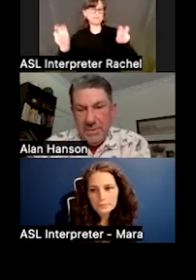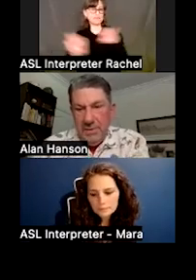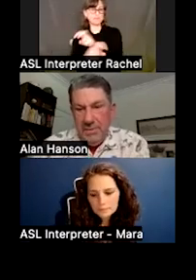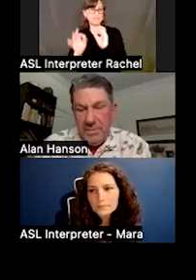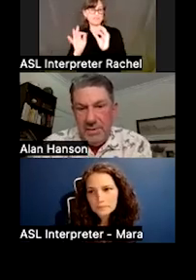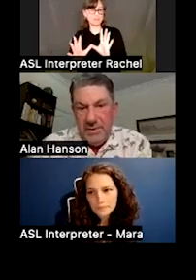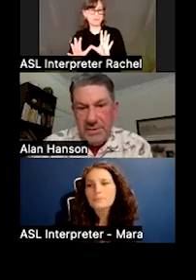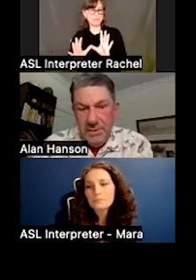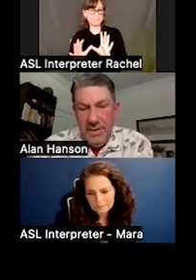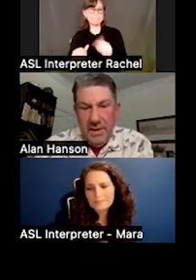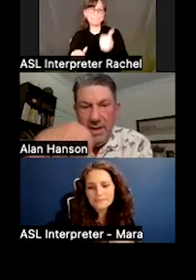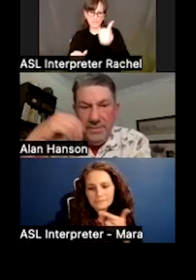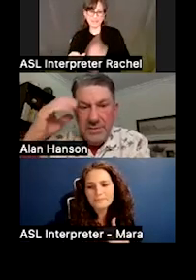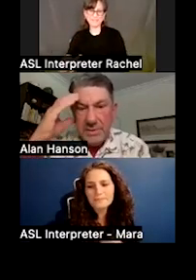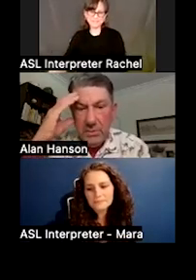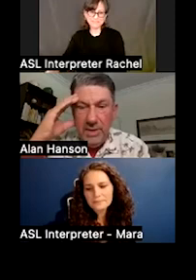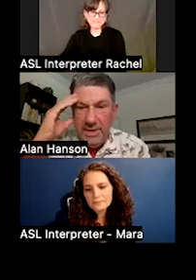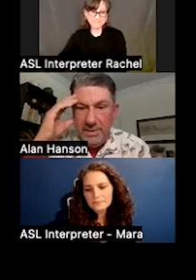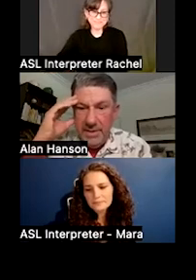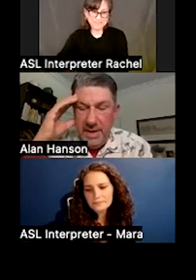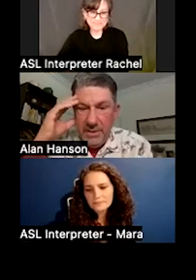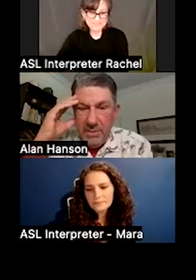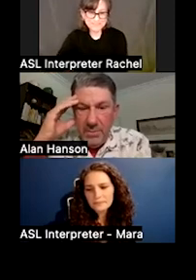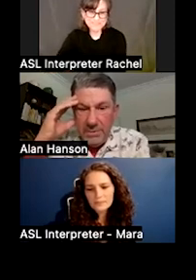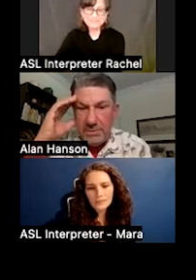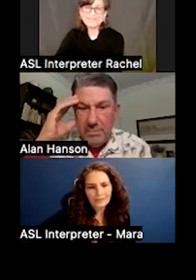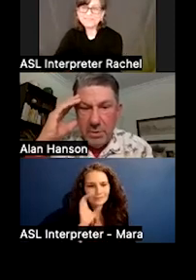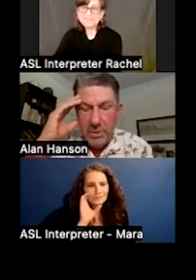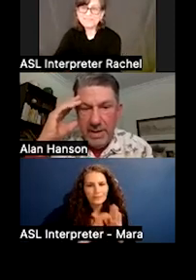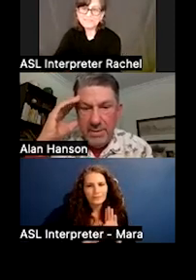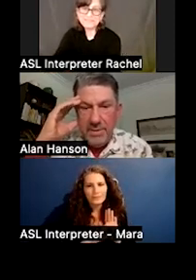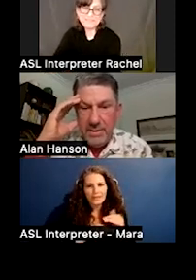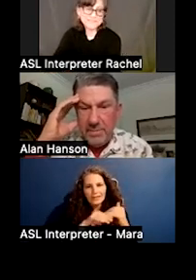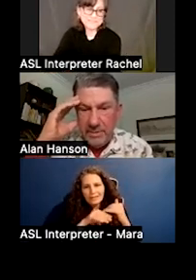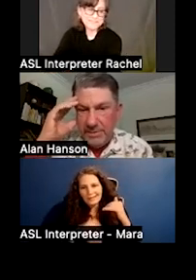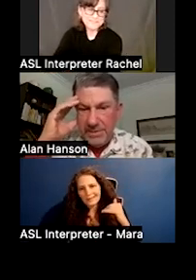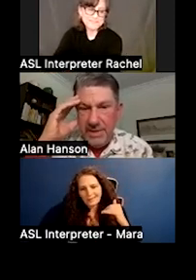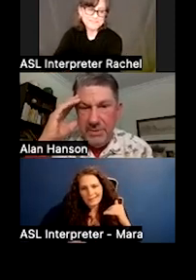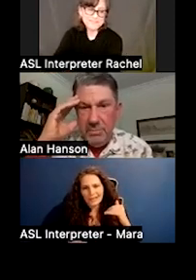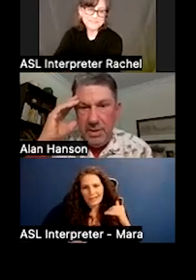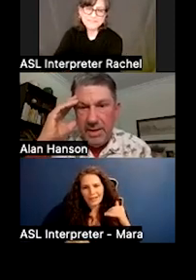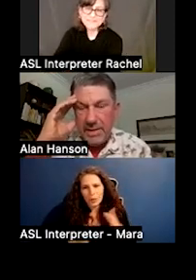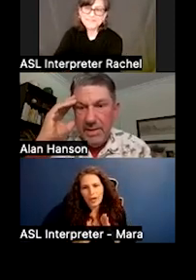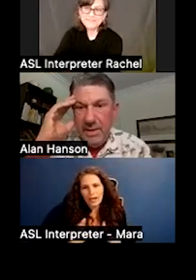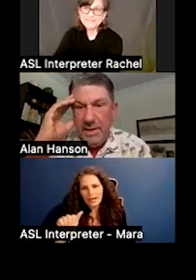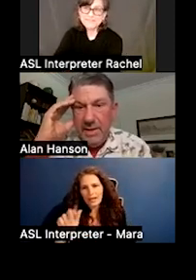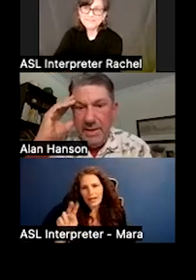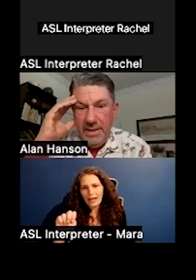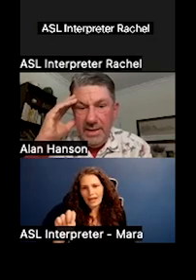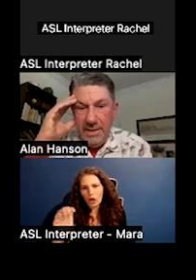So this one slid off in such a way that the anchor bolts broke out of the CMU